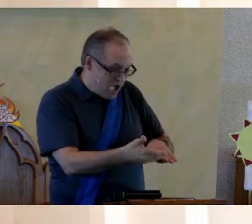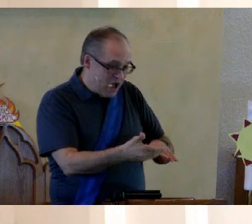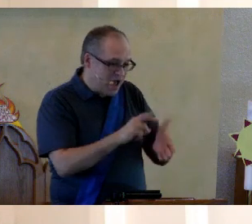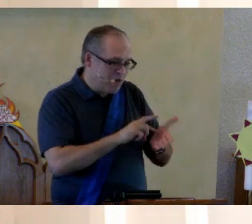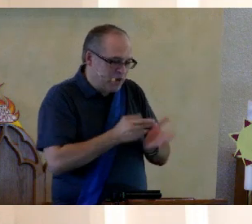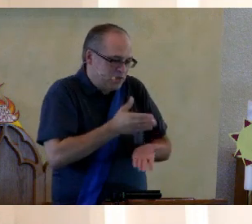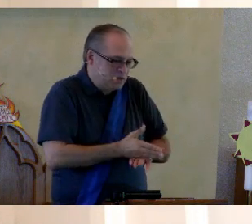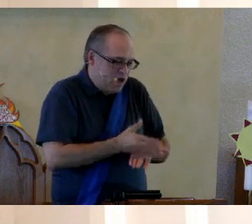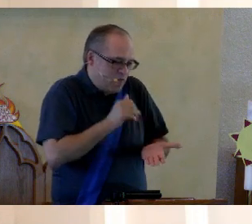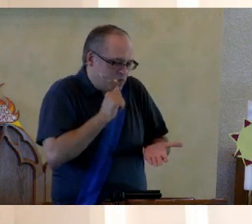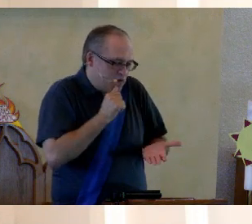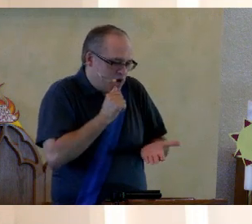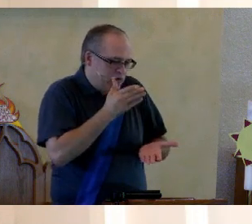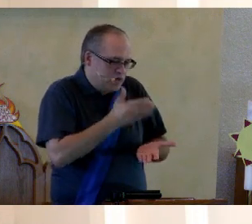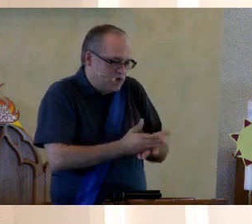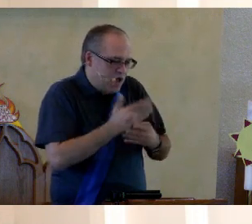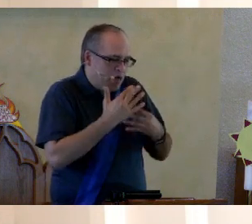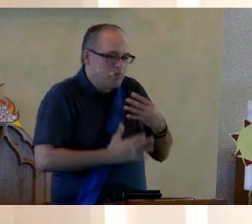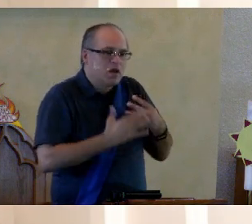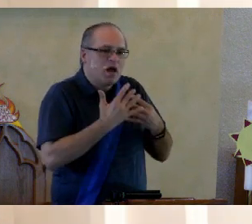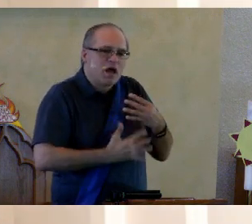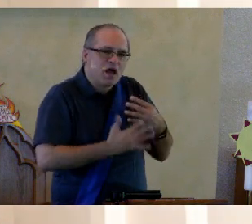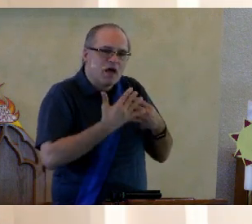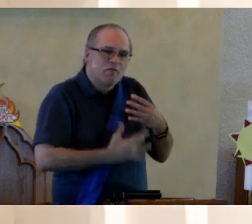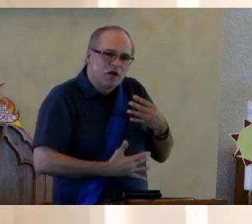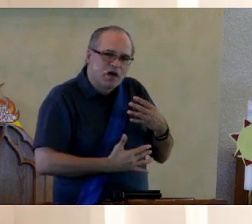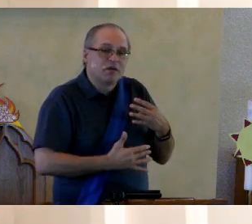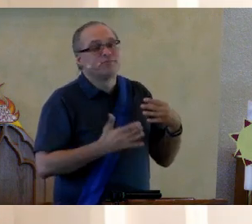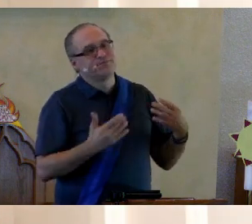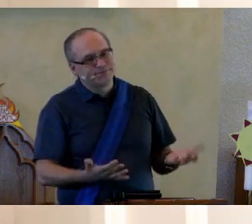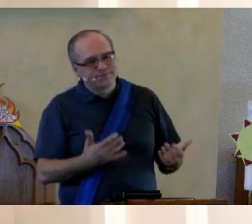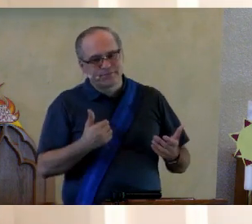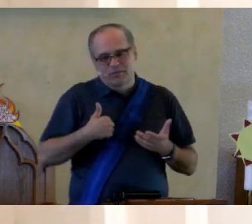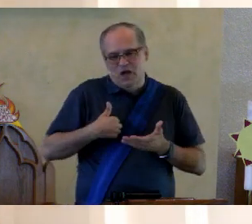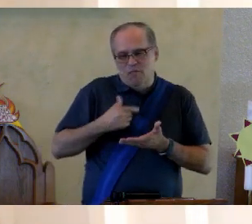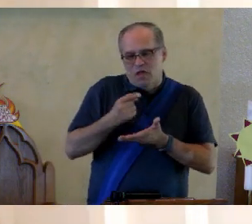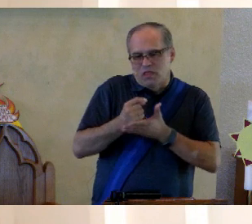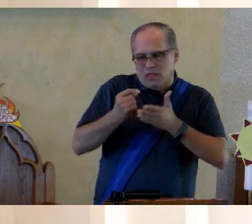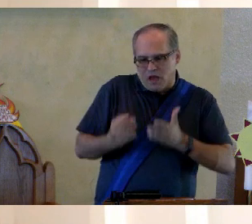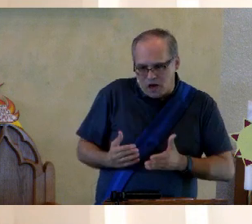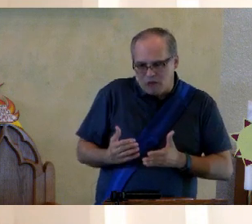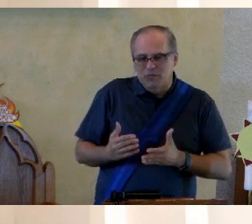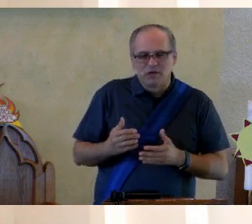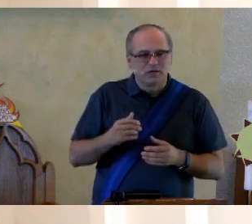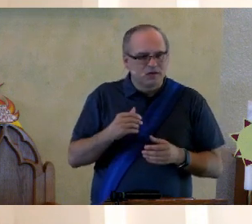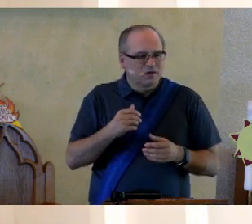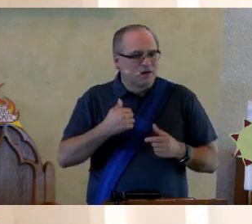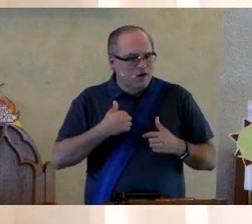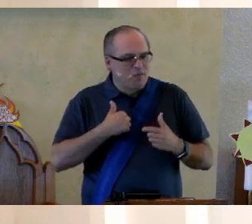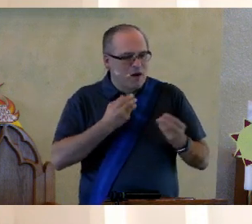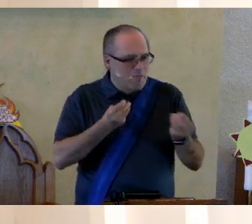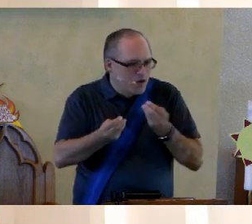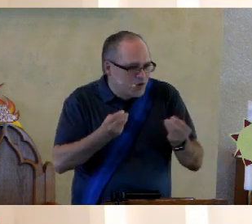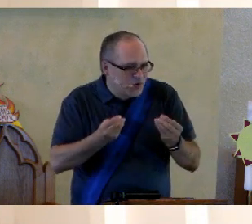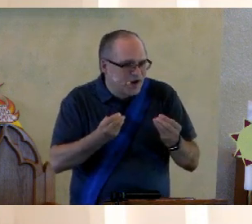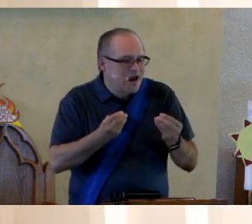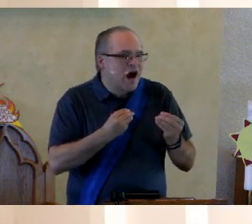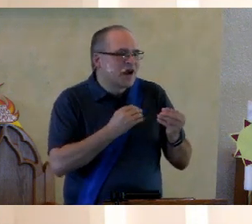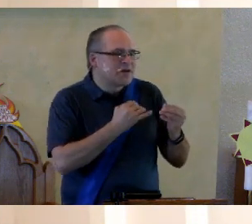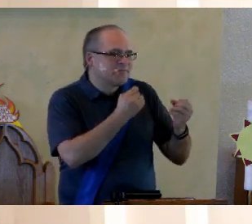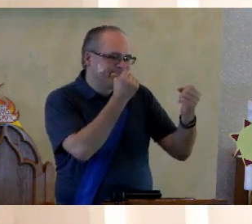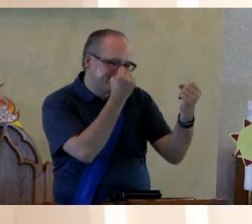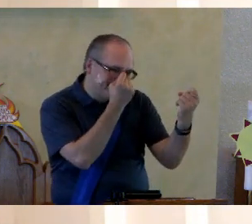and stop the bleeding. Because I view my role as a therapist as ministry, I can empathize with Jonah and take his